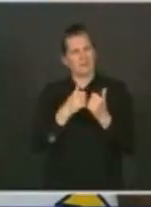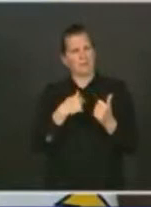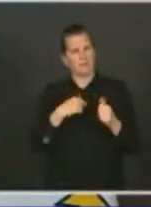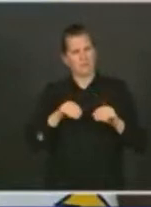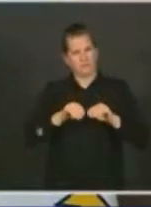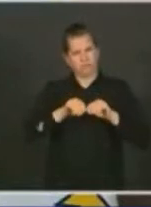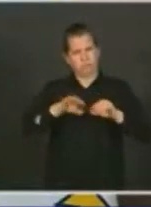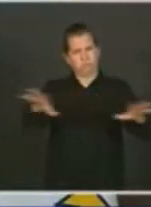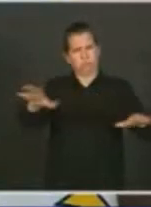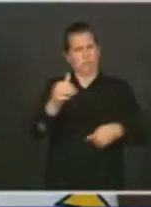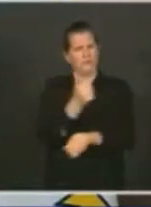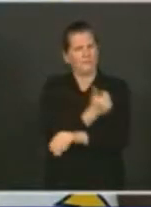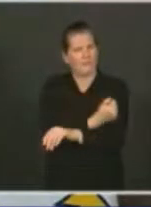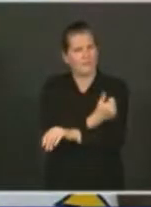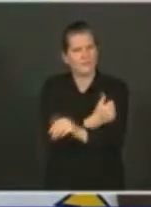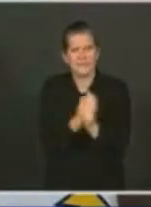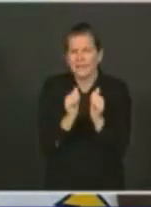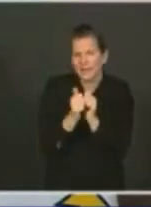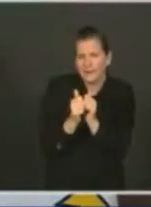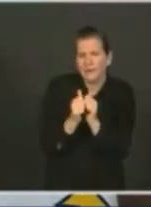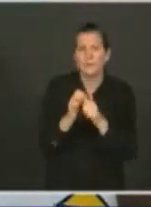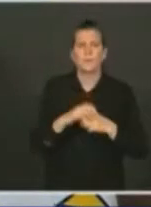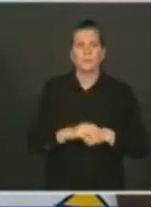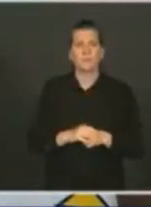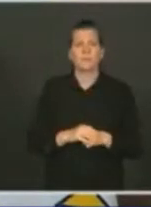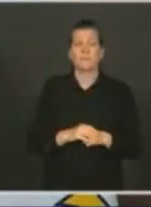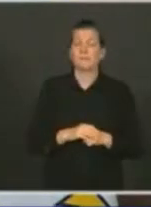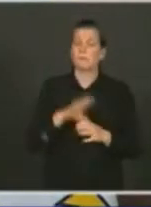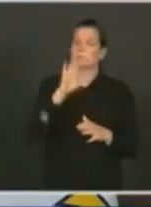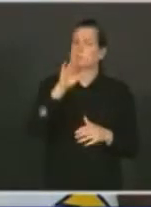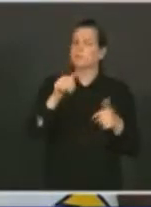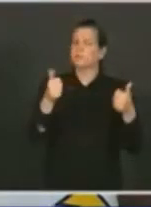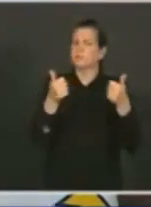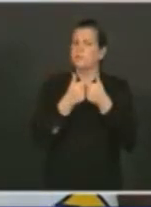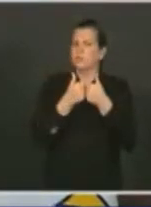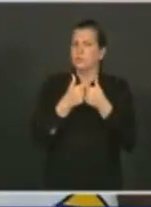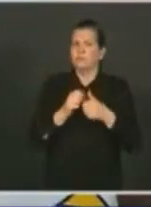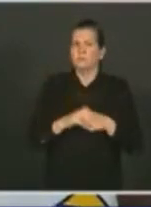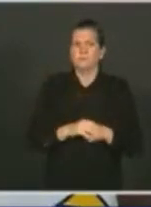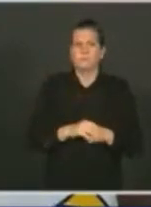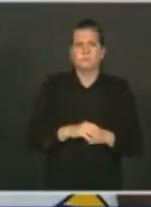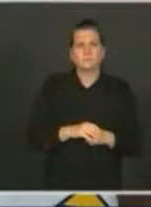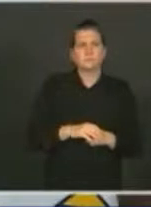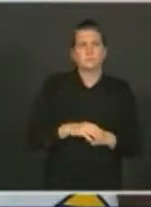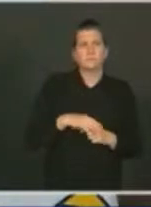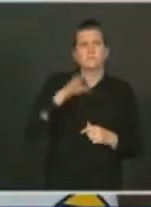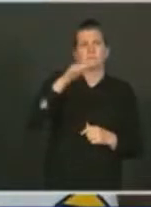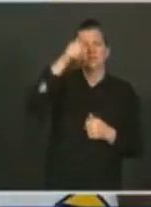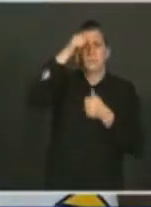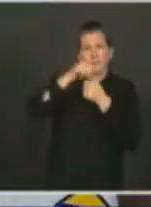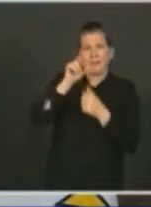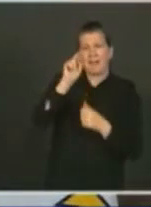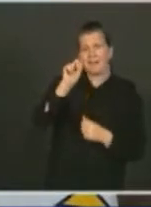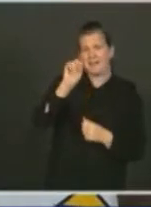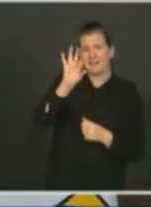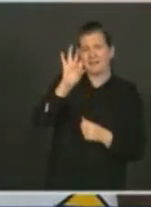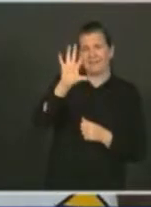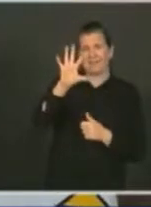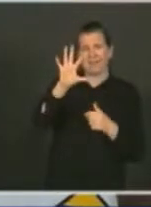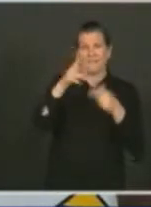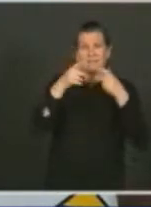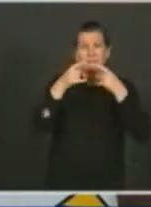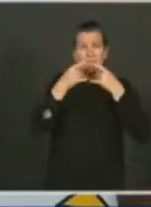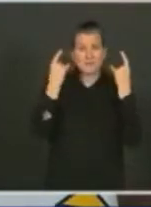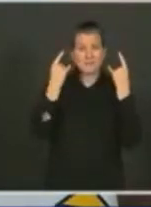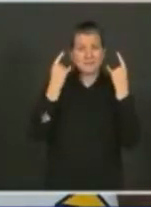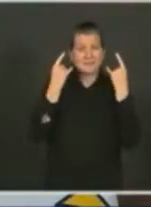This is going to be hard. If we thought distributing N95s was hard, this is much, much harder. So